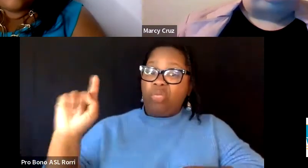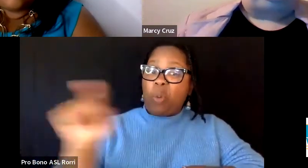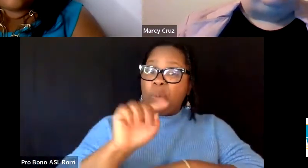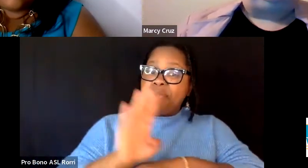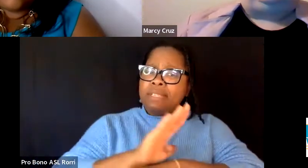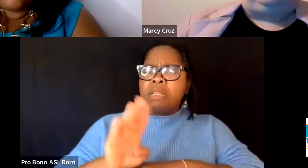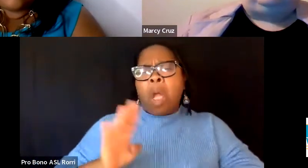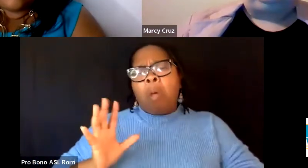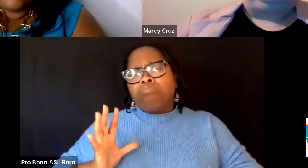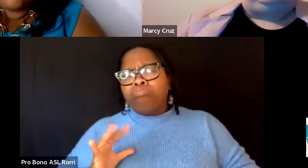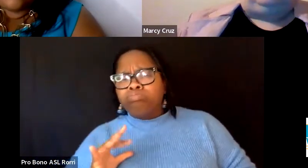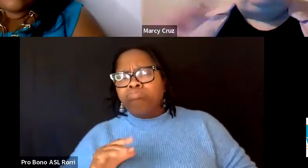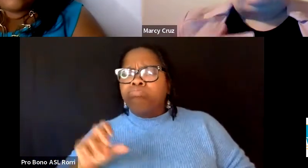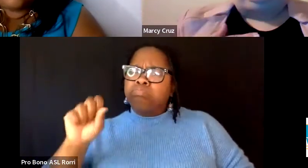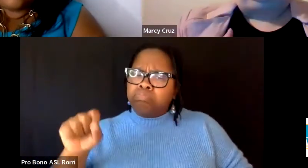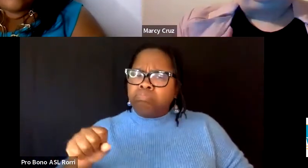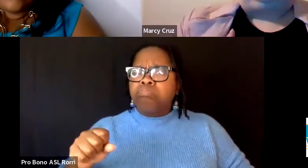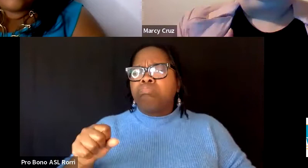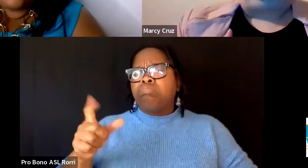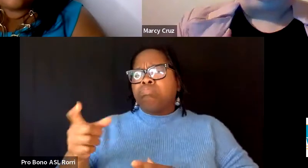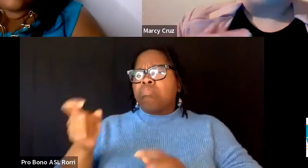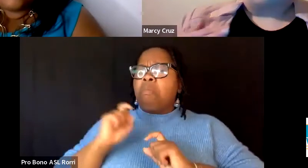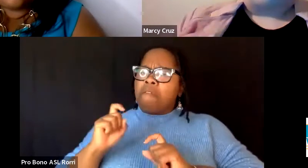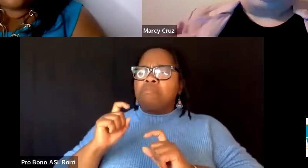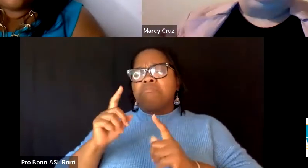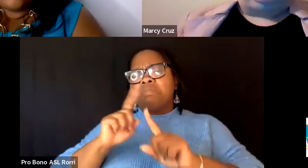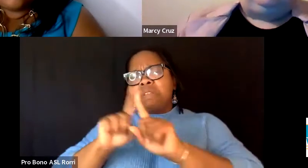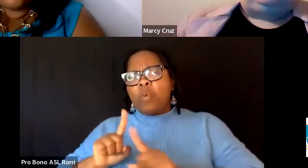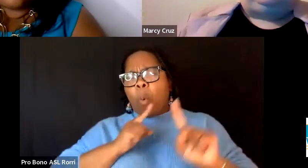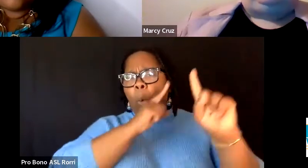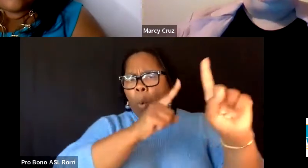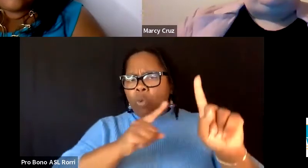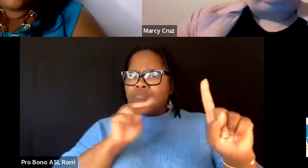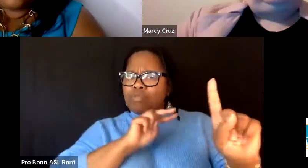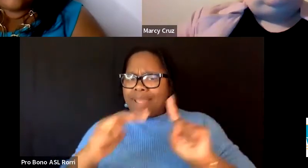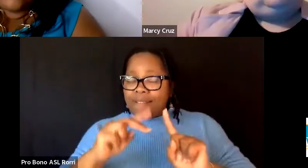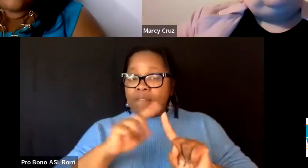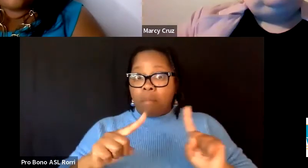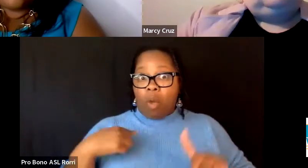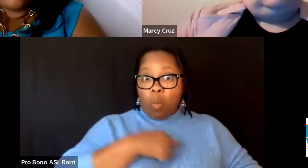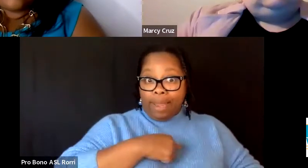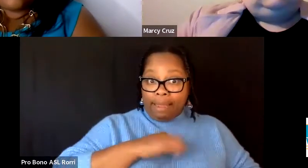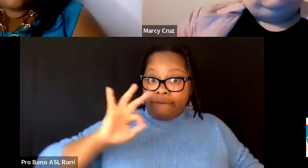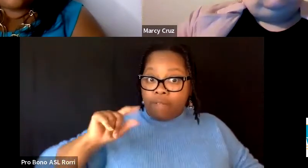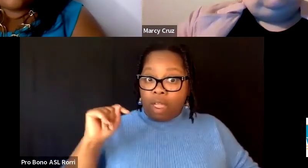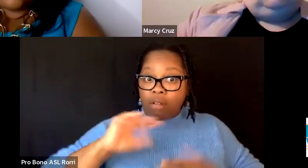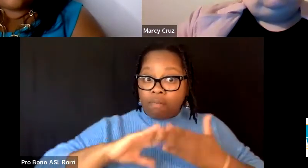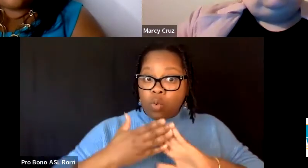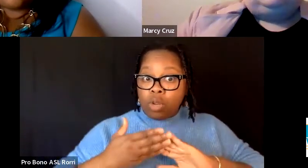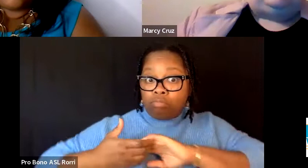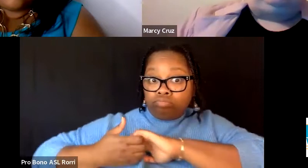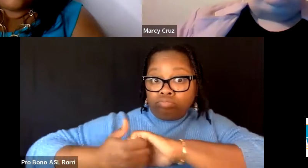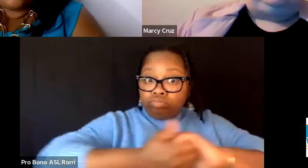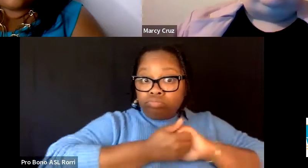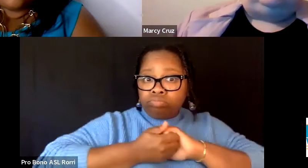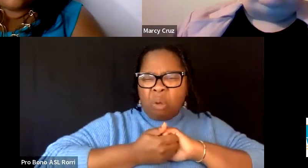yeah, they do supply us with clothes from a fashion perspective, but as a community, if we banded together, we